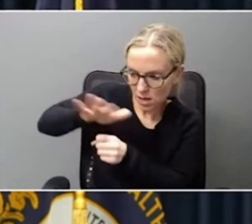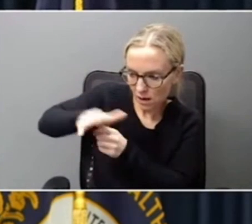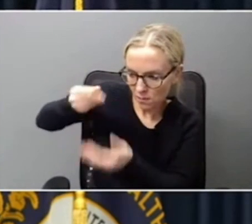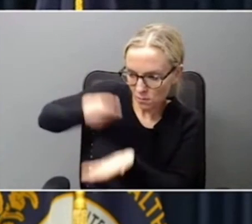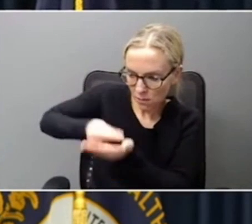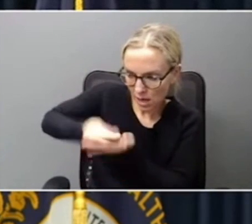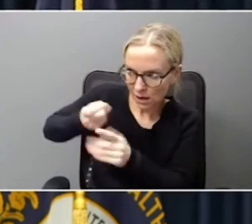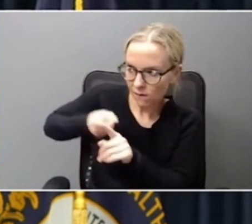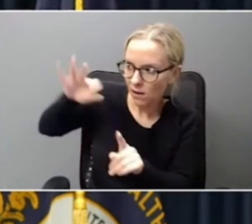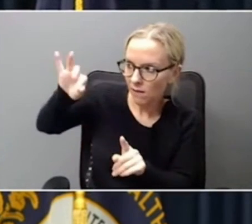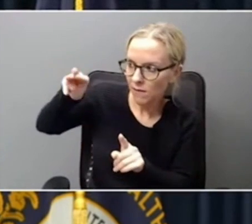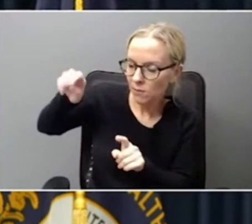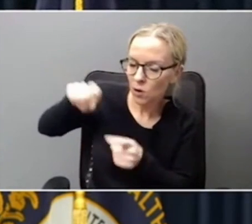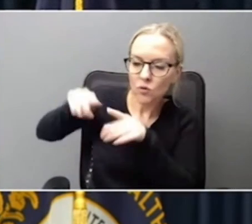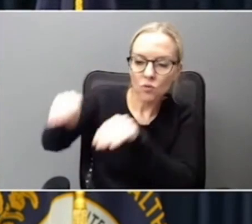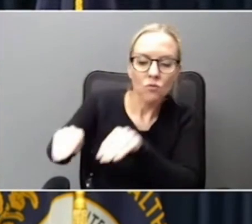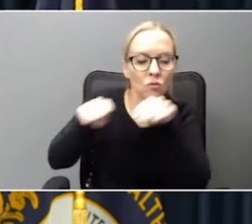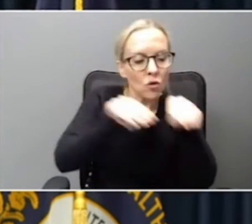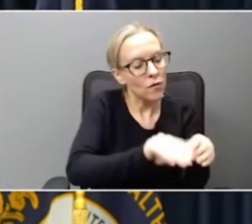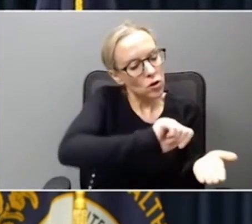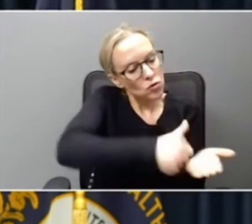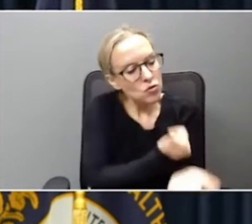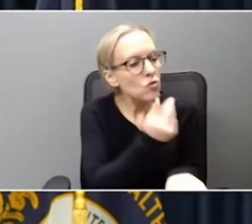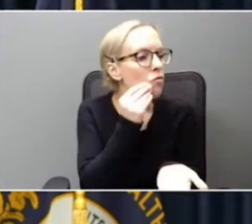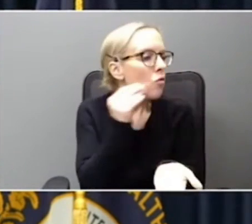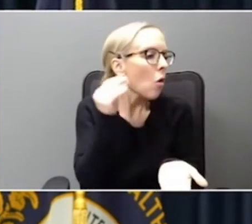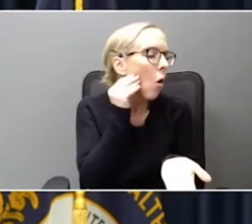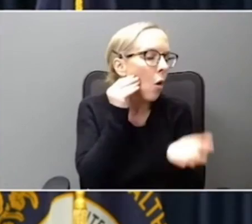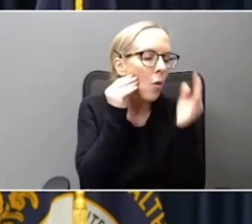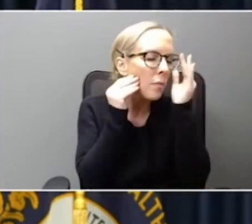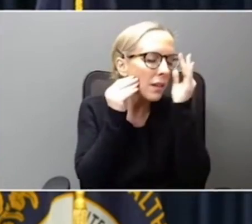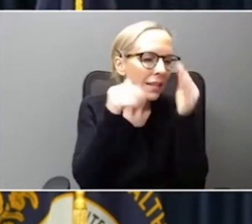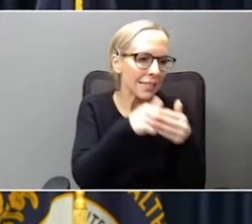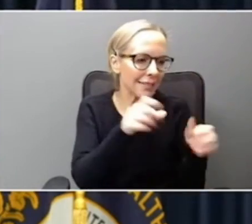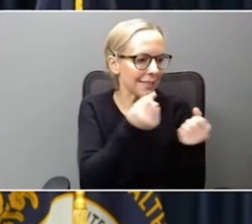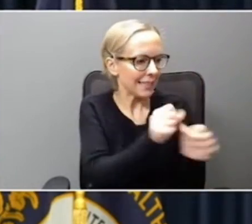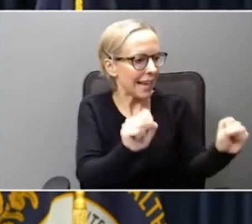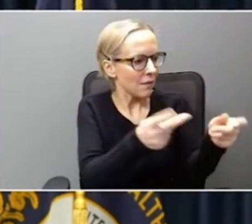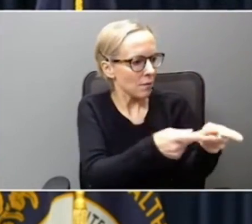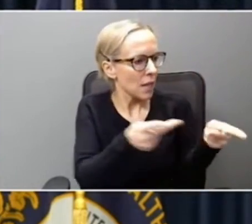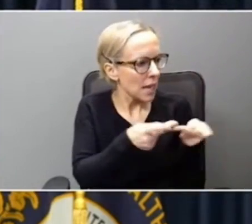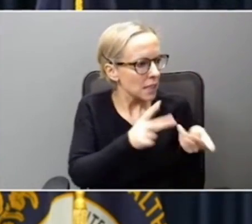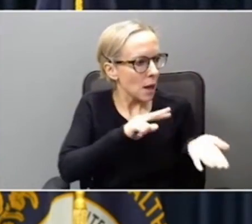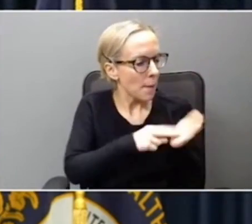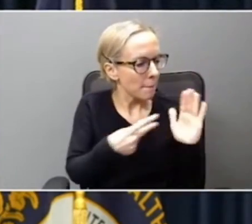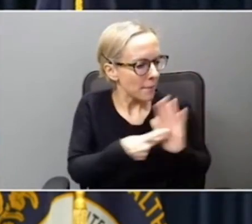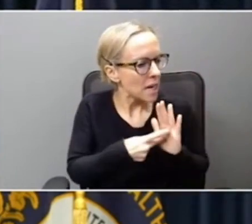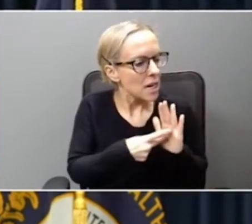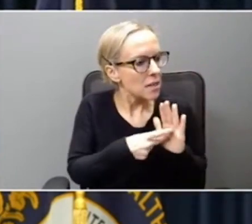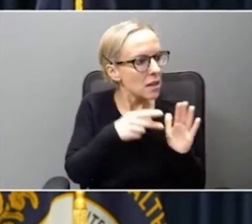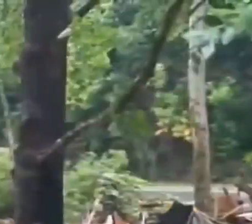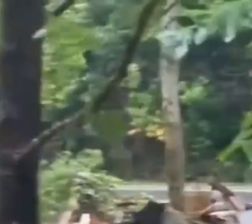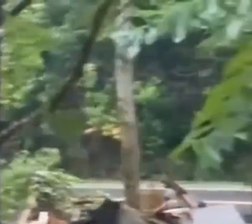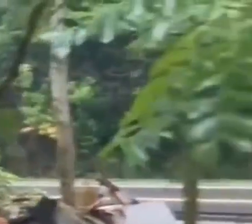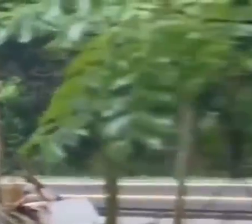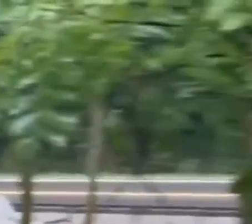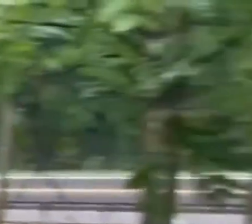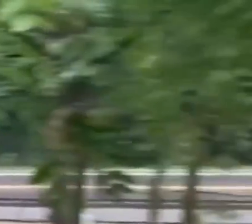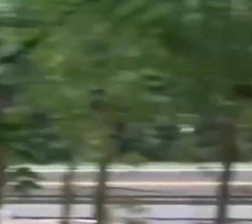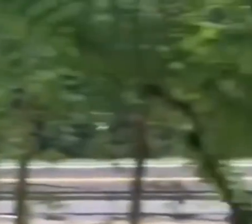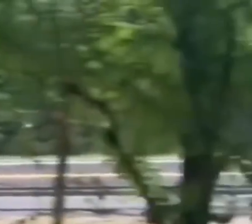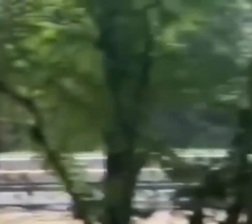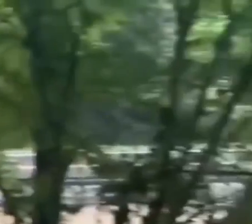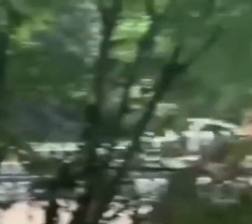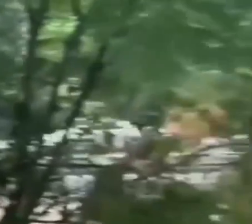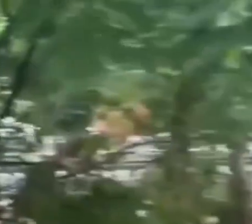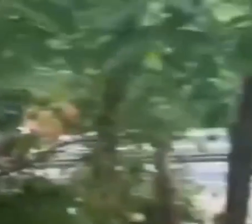safe place, and they shouldn't be more in debt than they were right before this flood, then we'll have done our job.